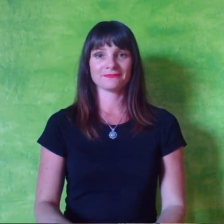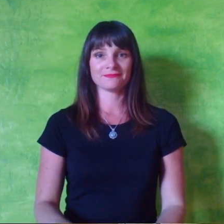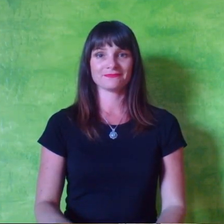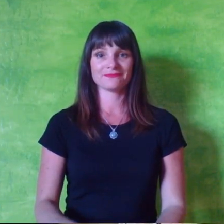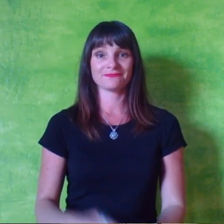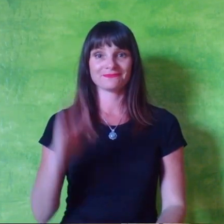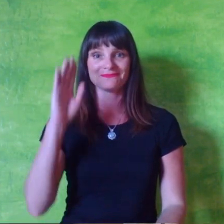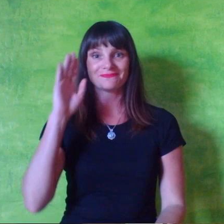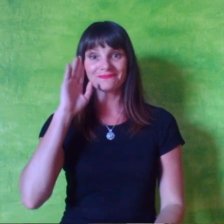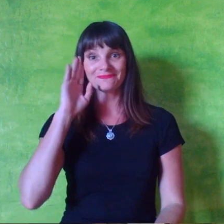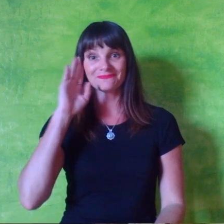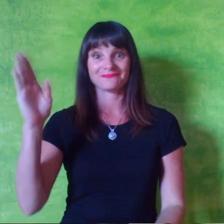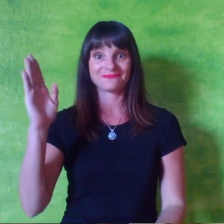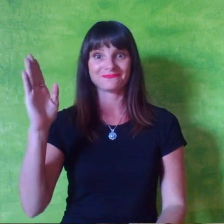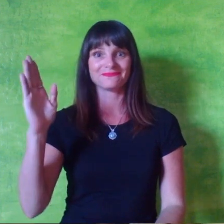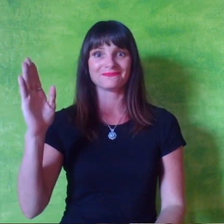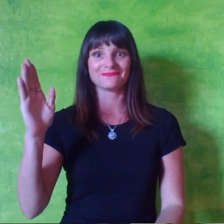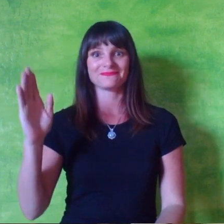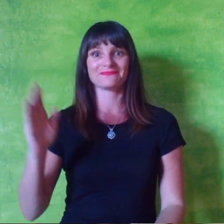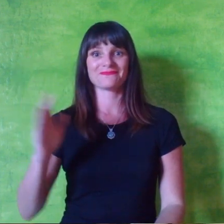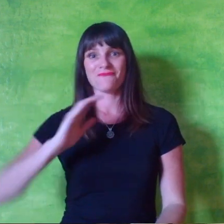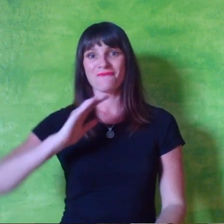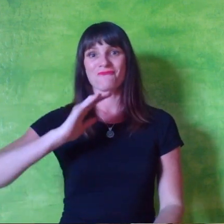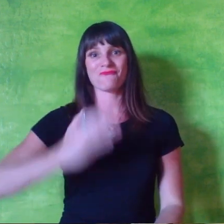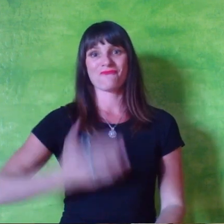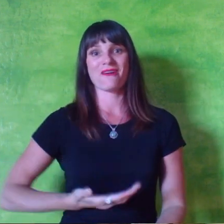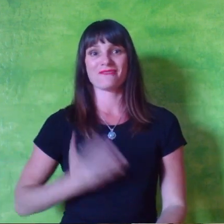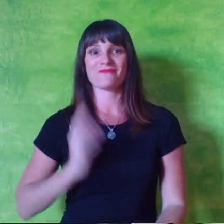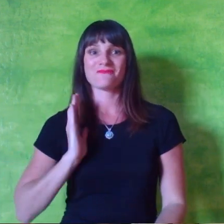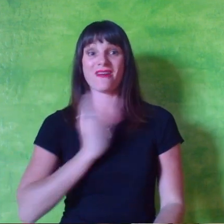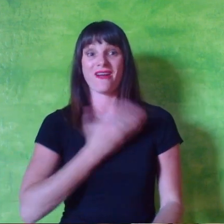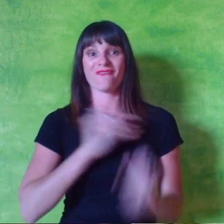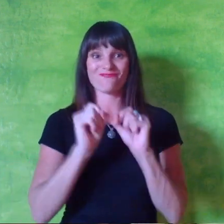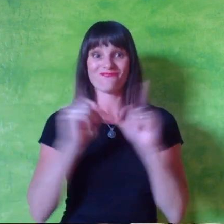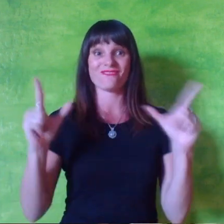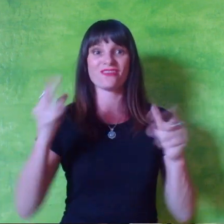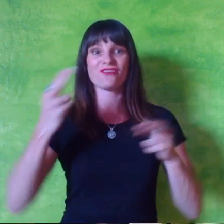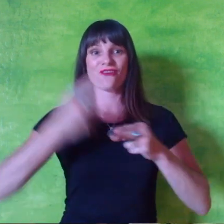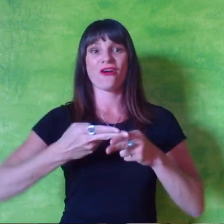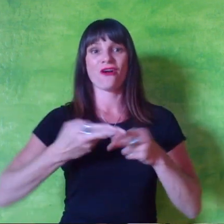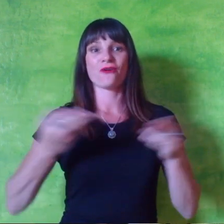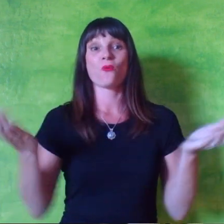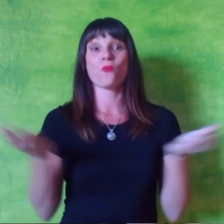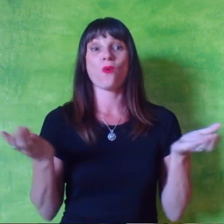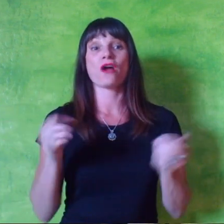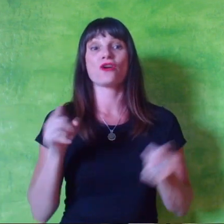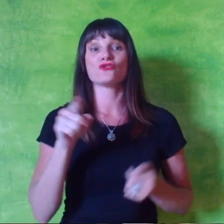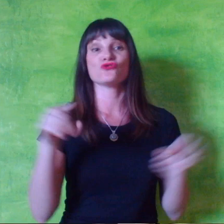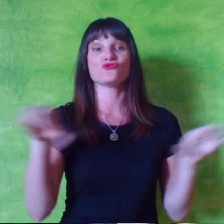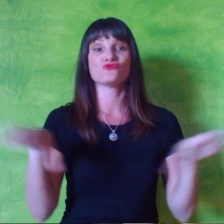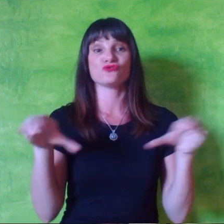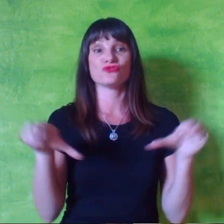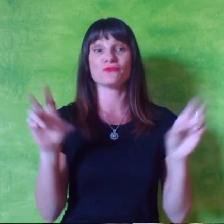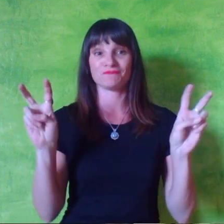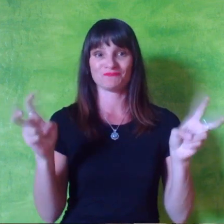to what you do. I'm Jai, and this is my lovely assistant